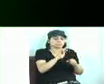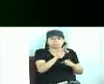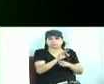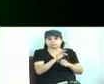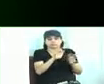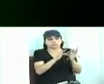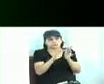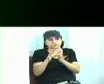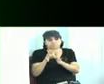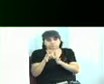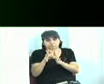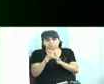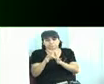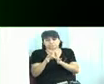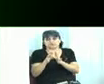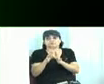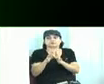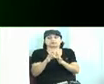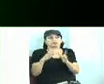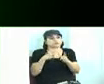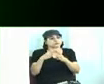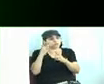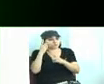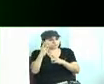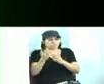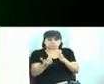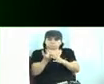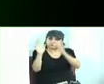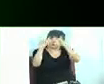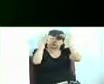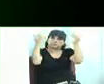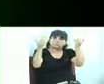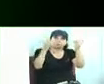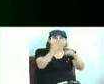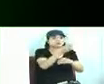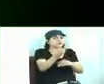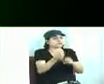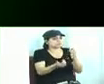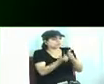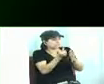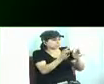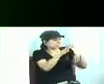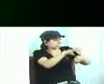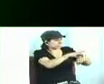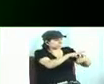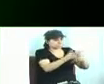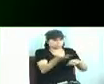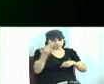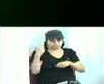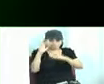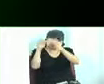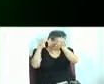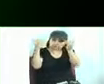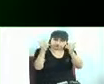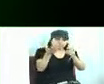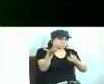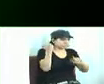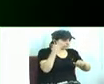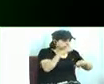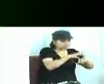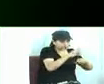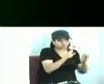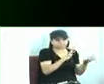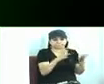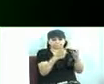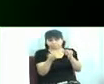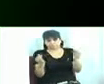Then I saw new heavens and a new earth. The former heavens and the former earth had passed away,